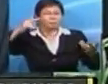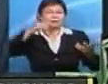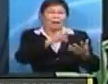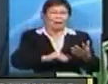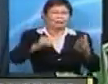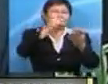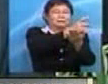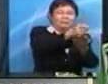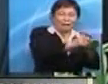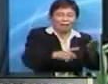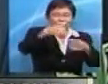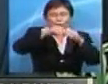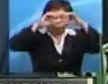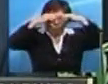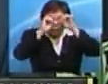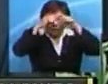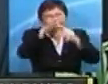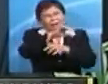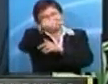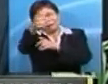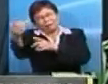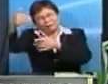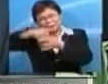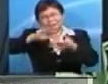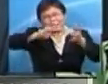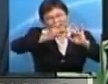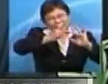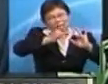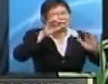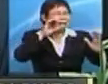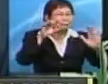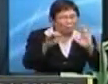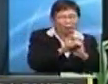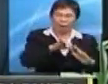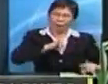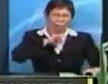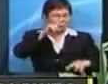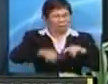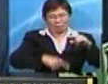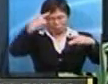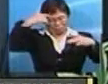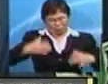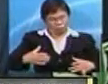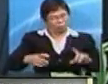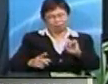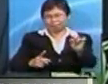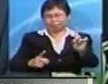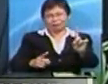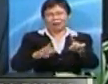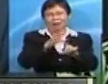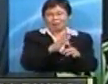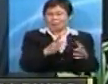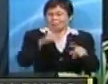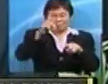and diagrams in Google or in anything else in the internet, I cannot confirm or